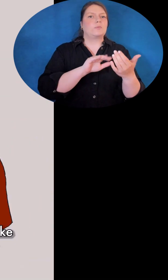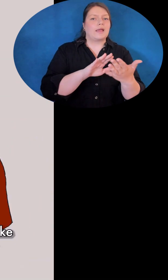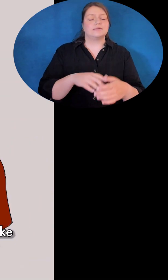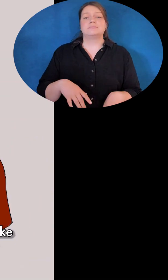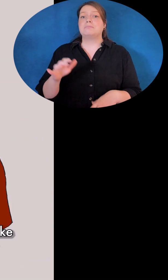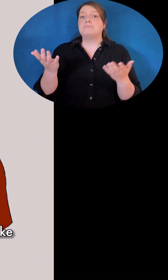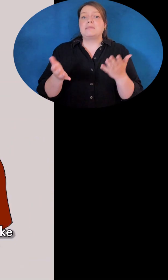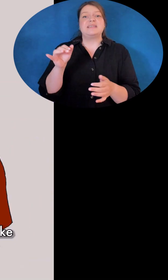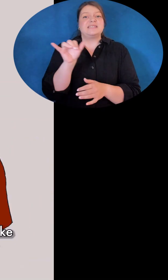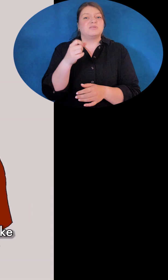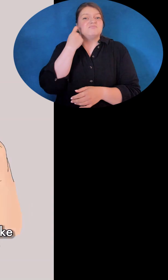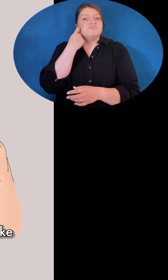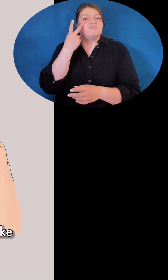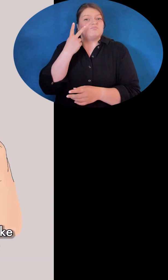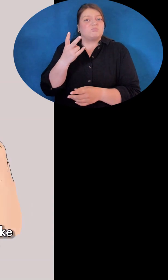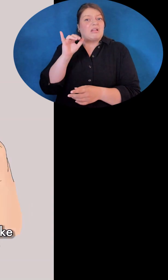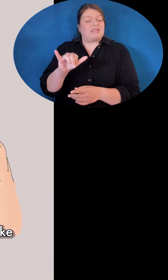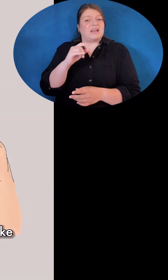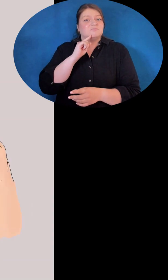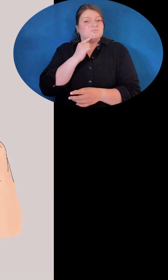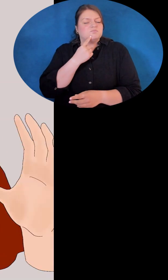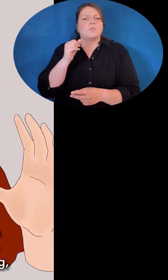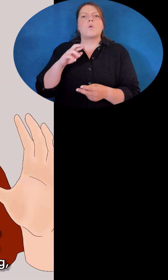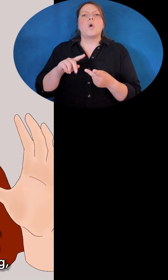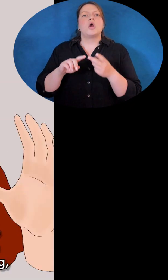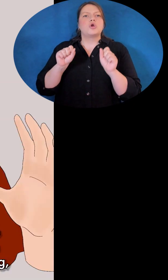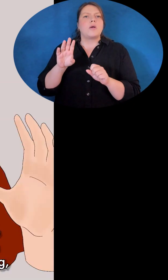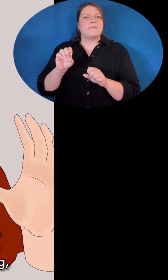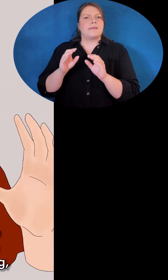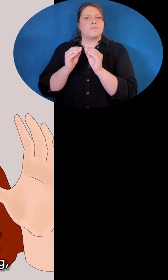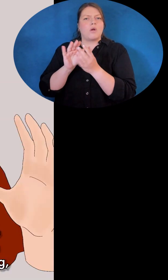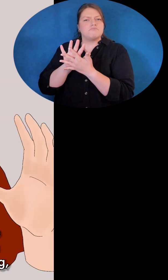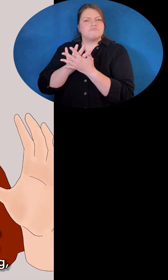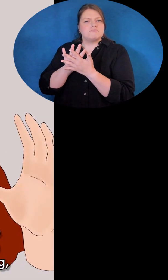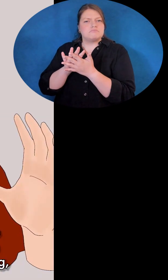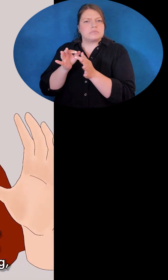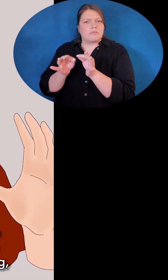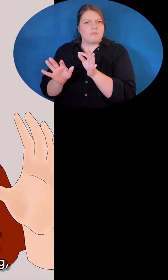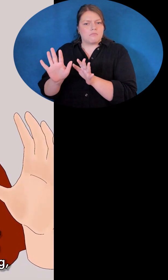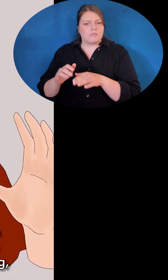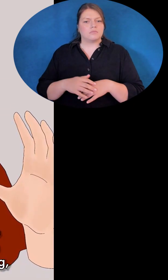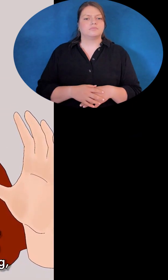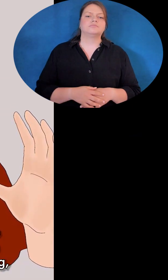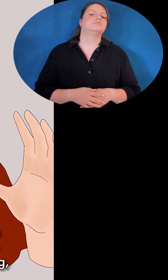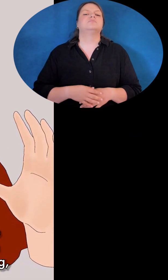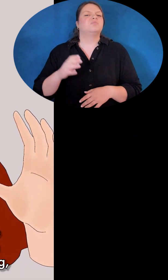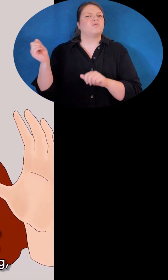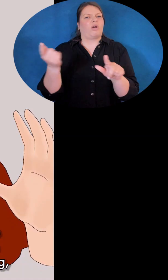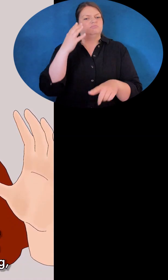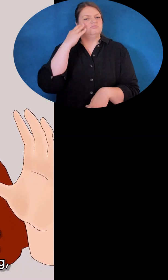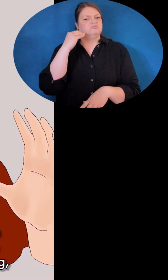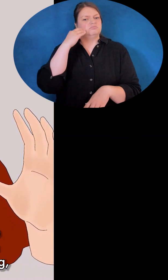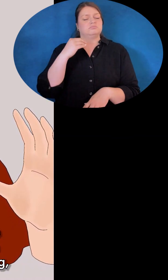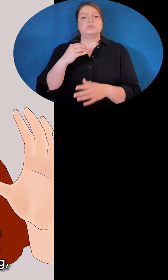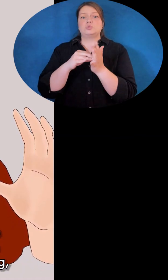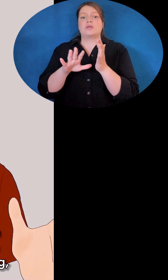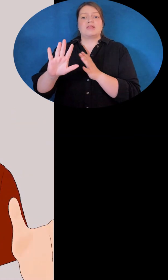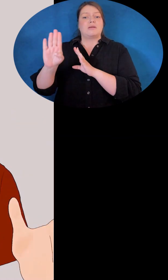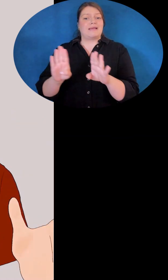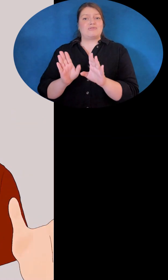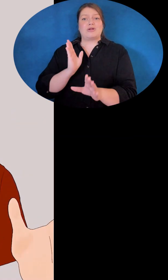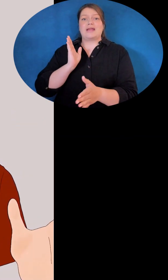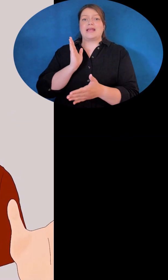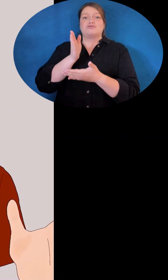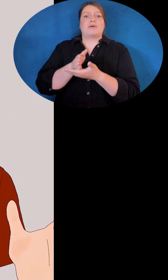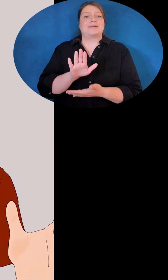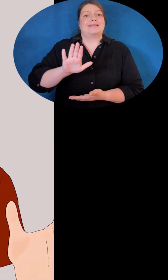the experience we just saw or something more subtle. We have all had an experience where a student's behavior has interrupted not only their learning,